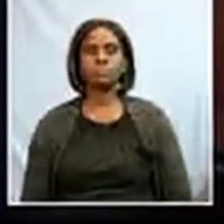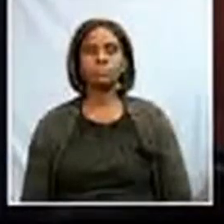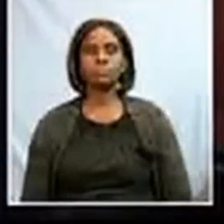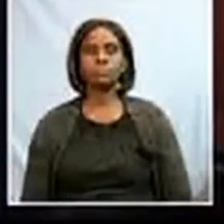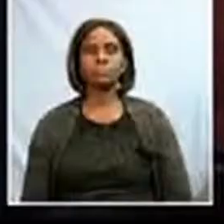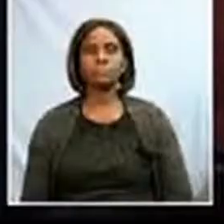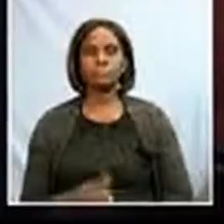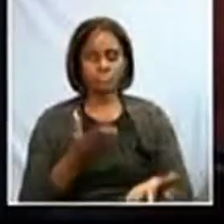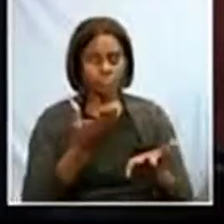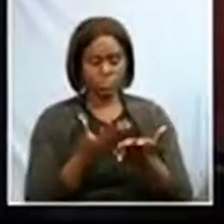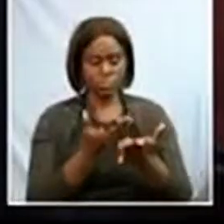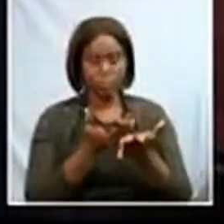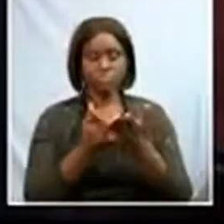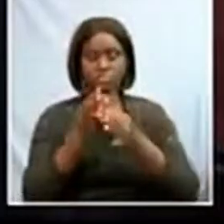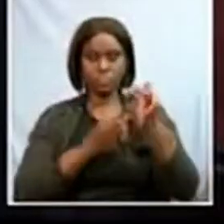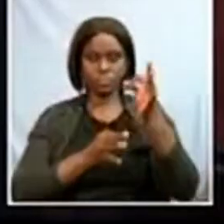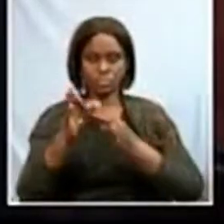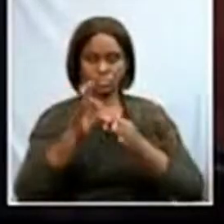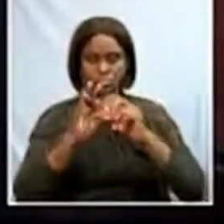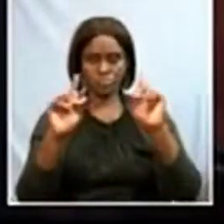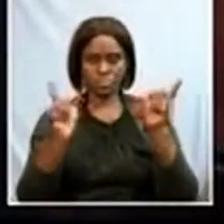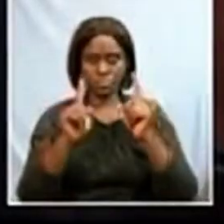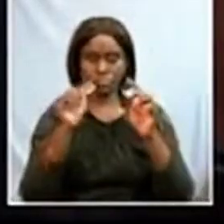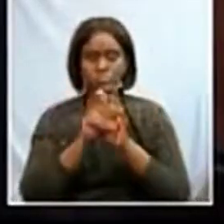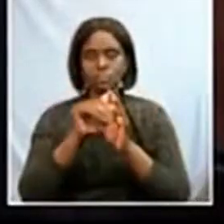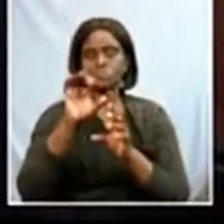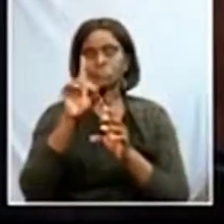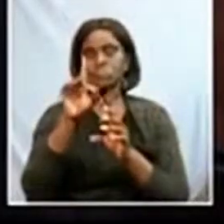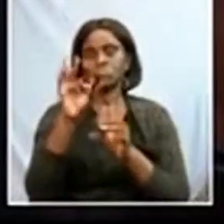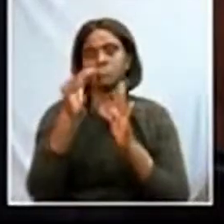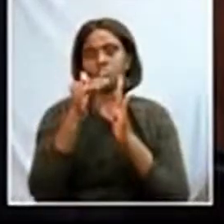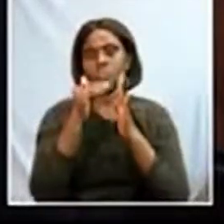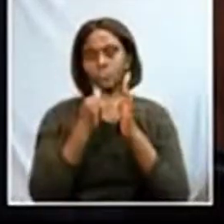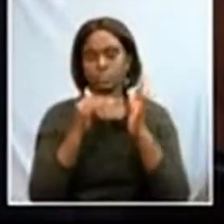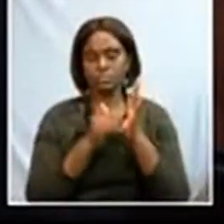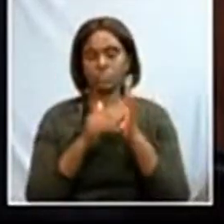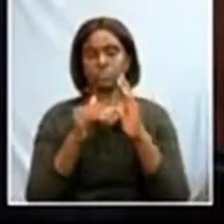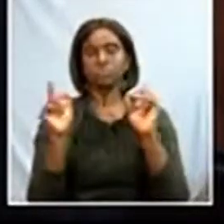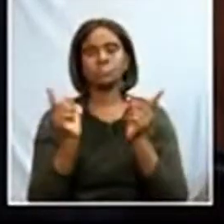Where is it stipulated in the CDF guidelines?